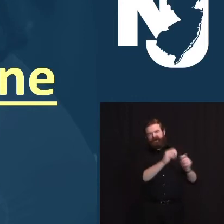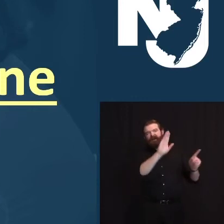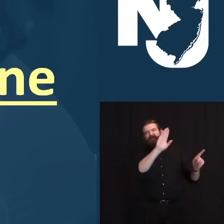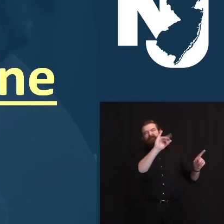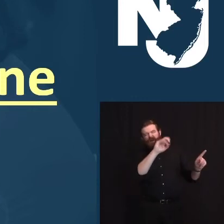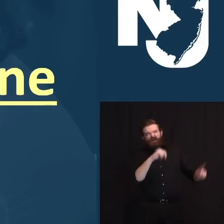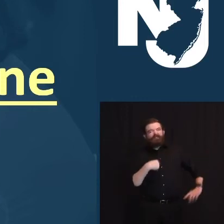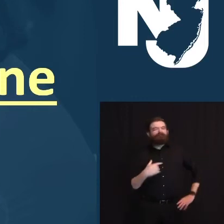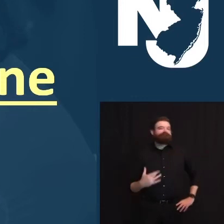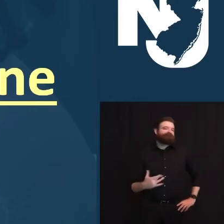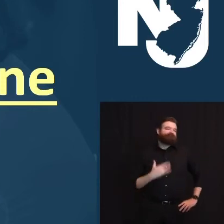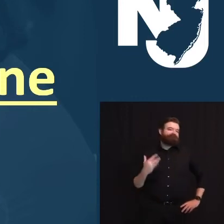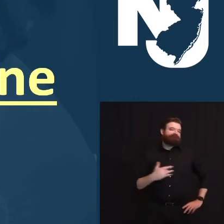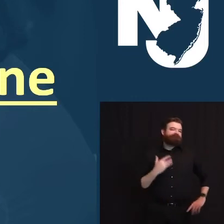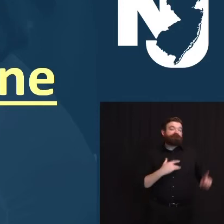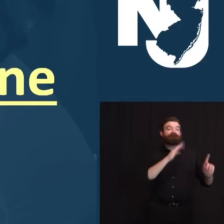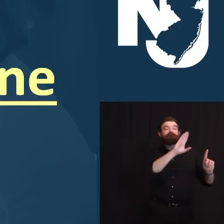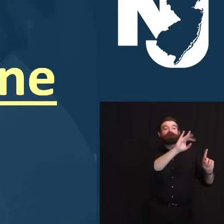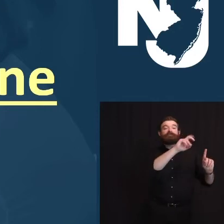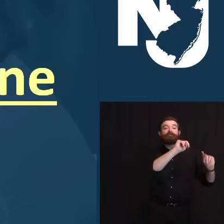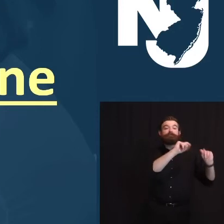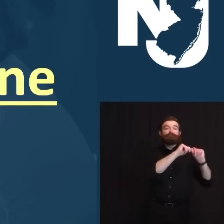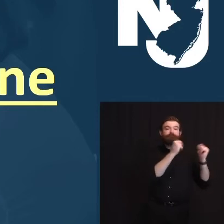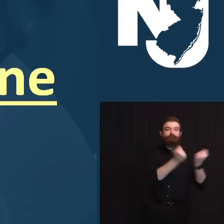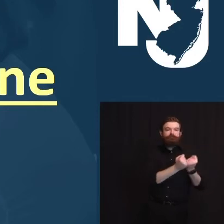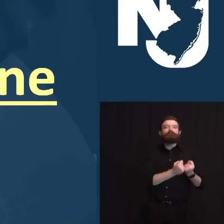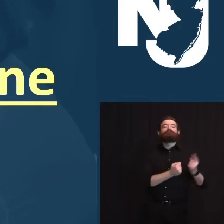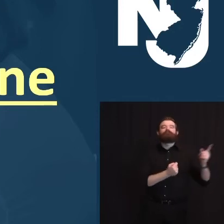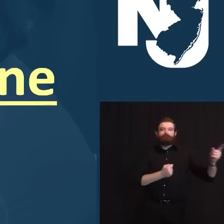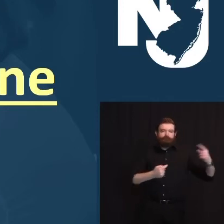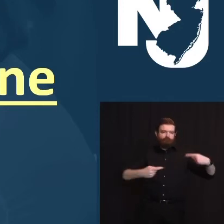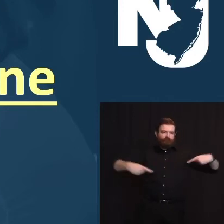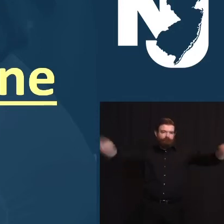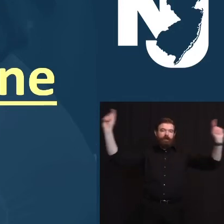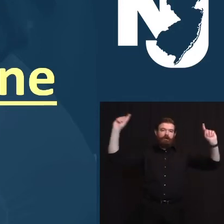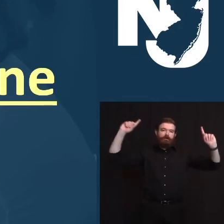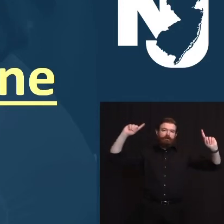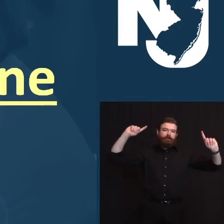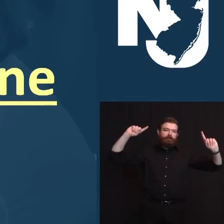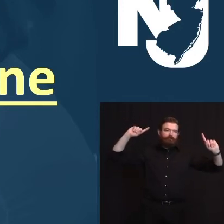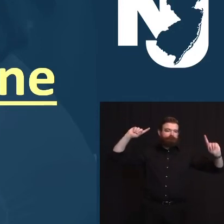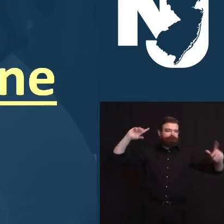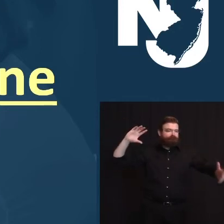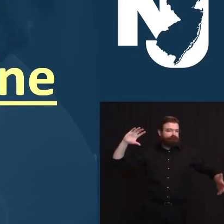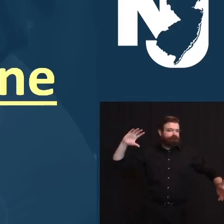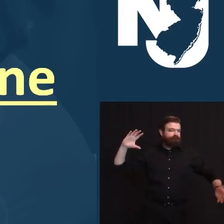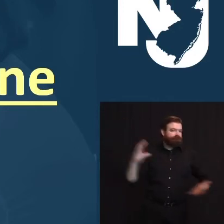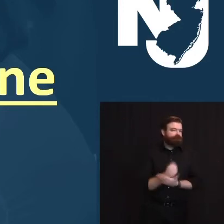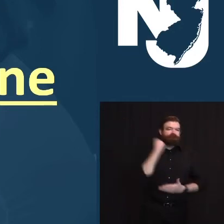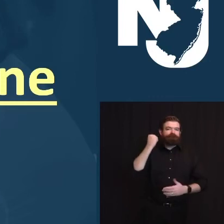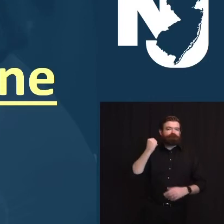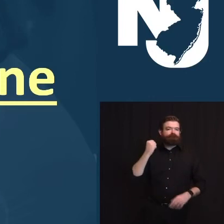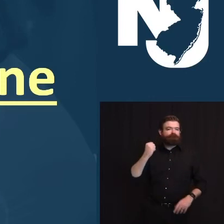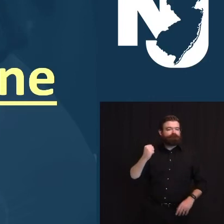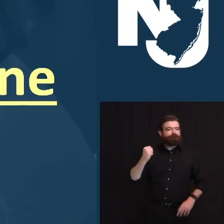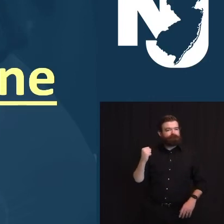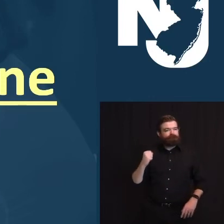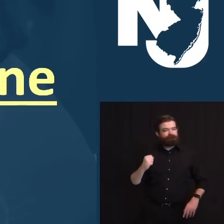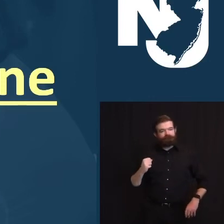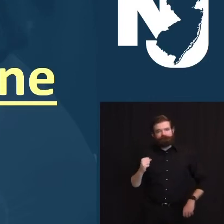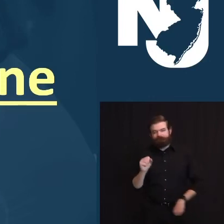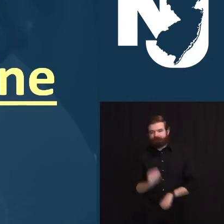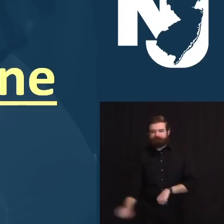Biden administration, by finally putting the full force of the federal government to bear into not just vaccine creation, but vaccine